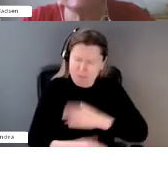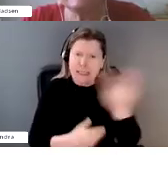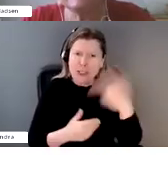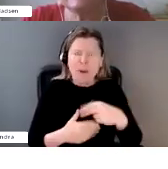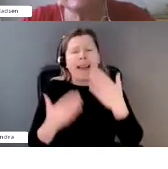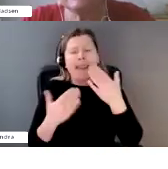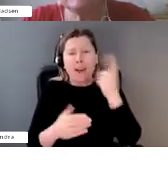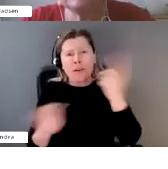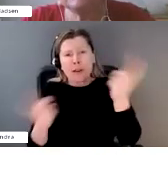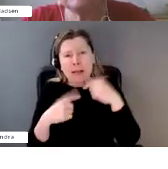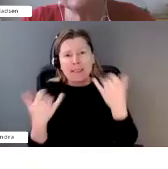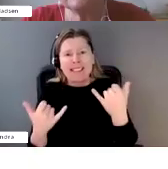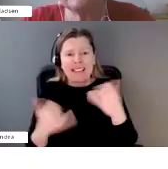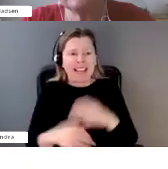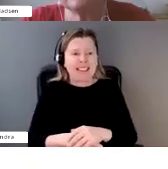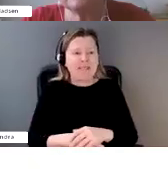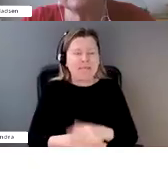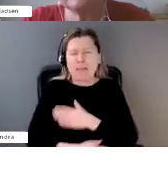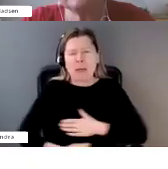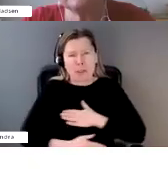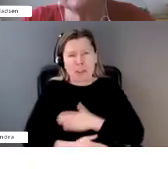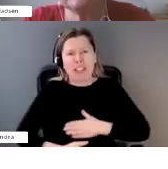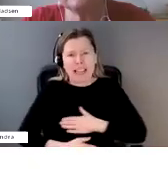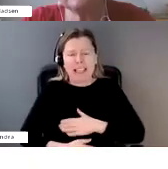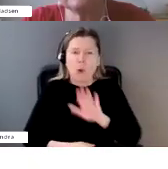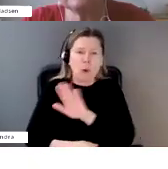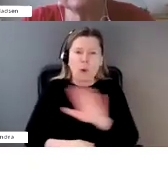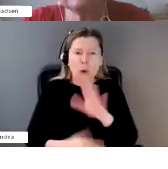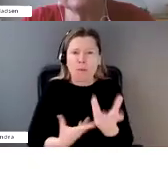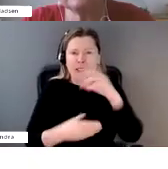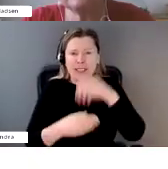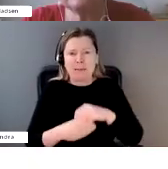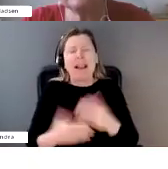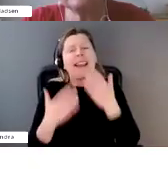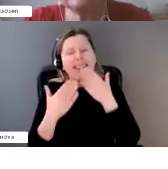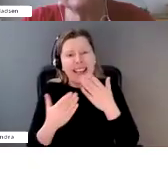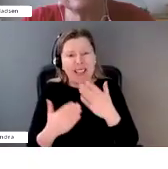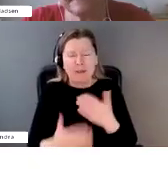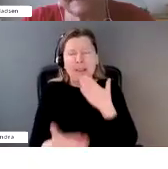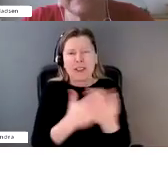do appreciate your participation at our event today. So thank you.